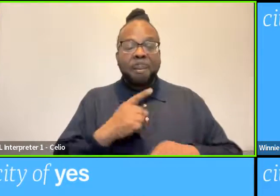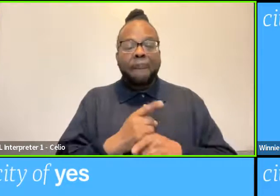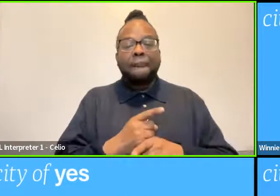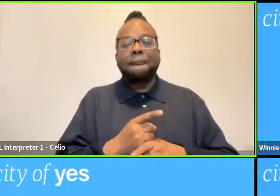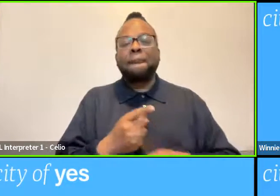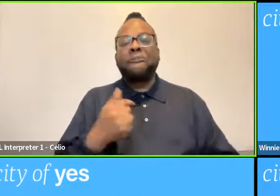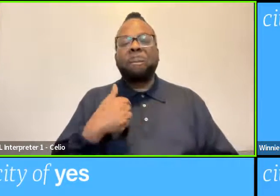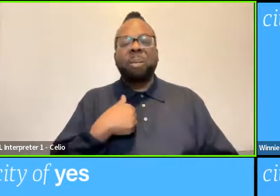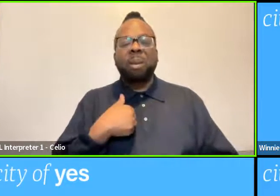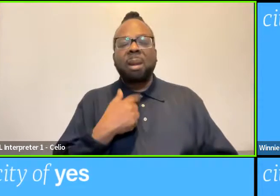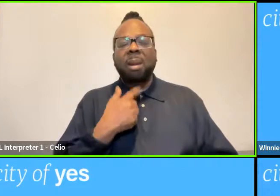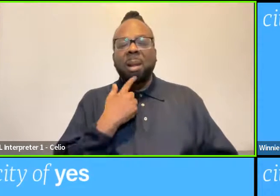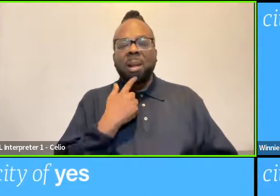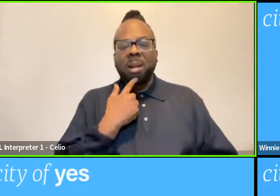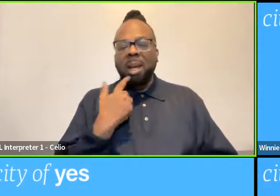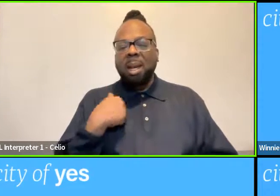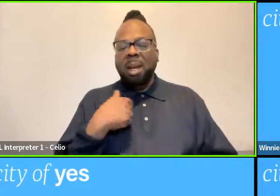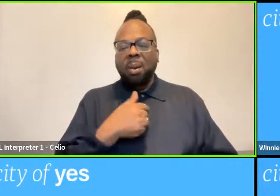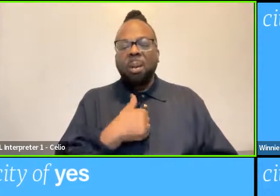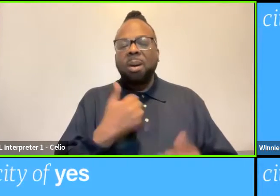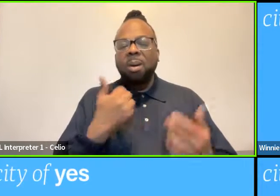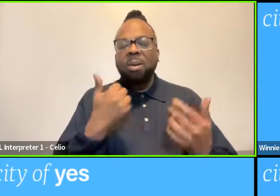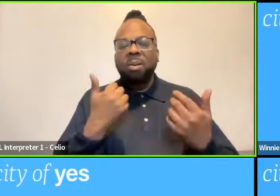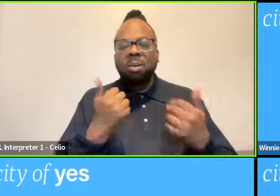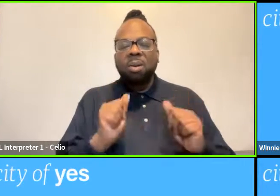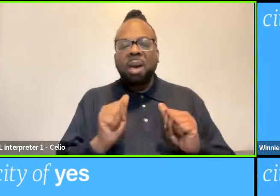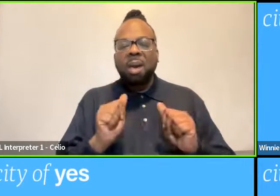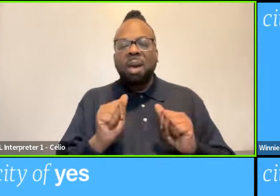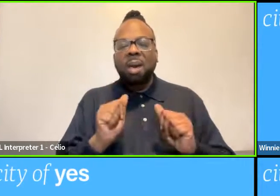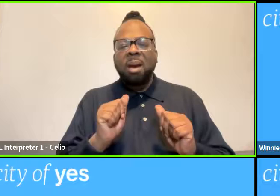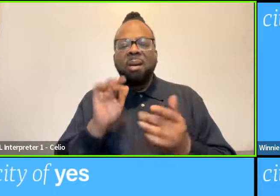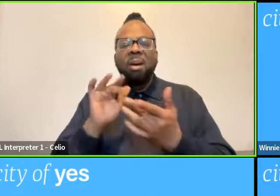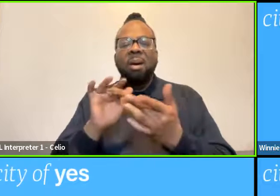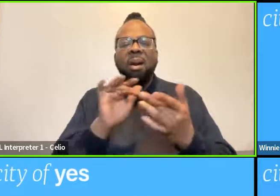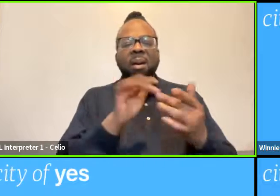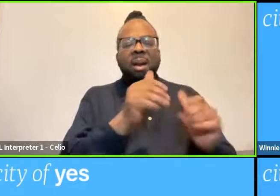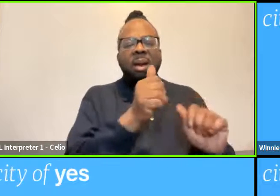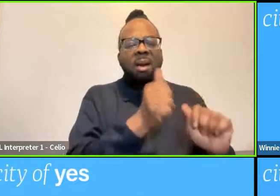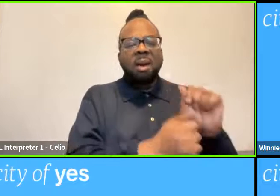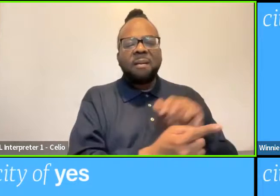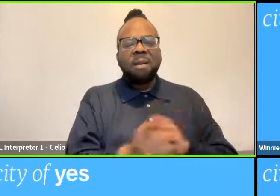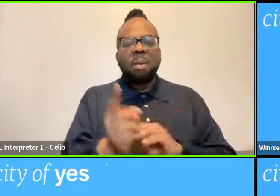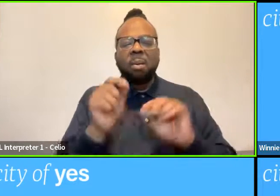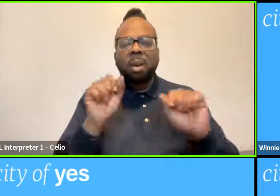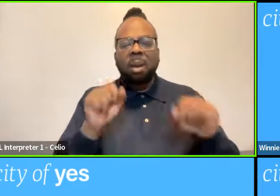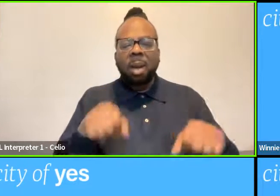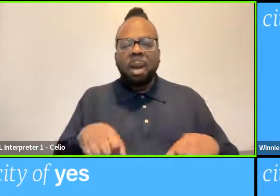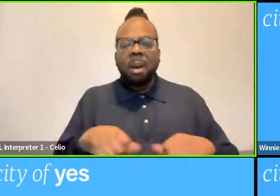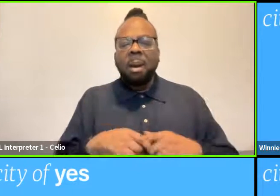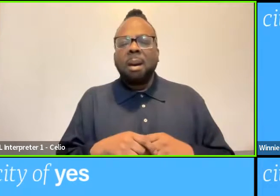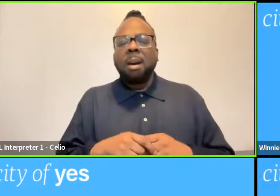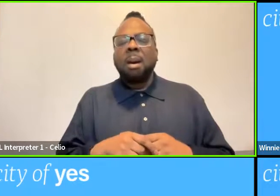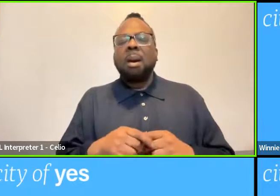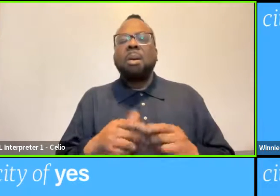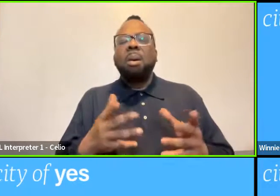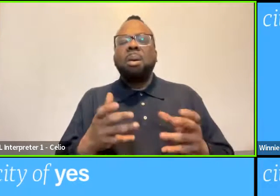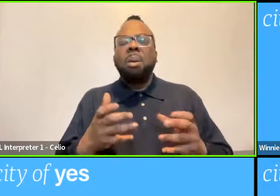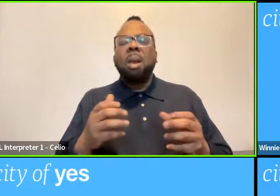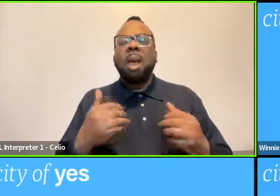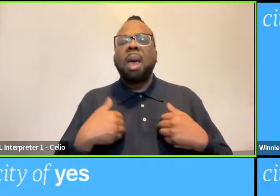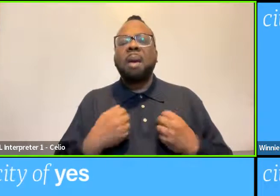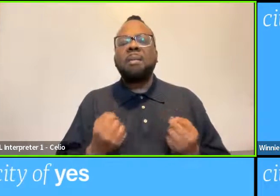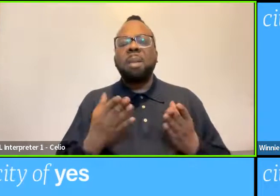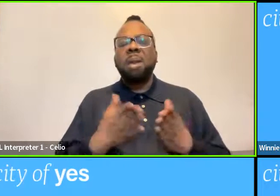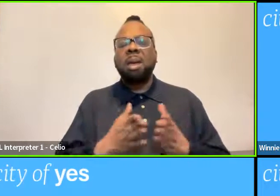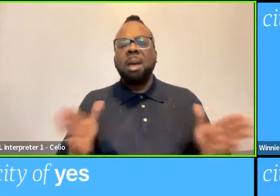I would say, we're really trying to reach everyone that we can. We've been doing many public meetings. We've